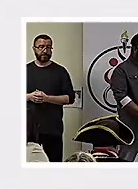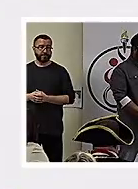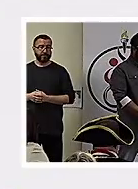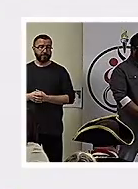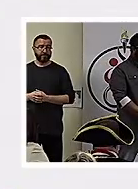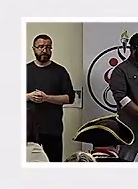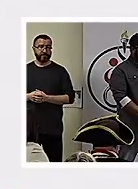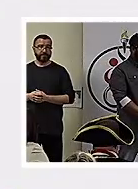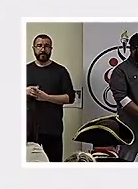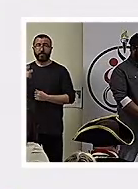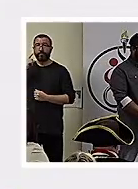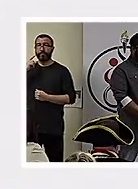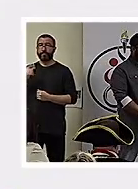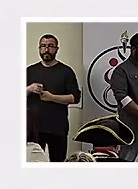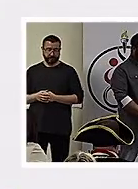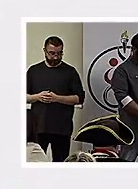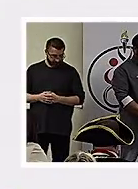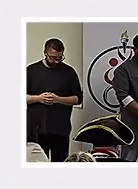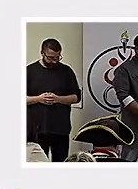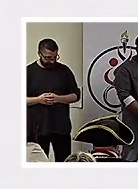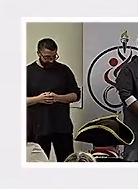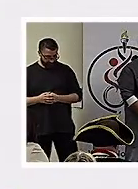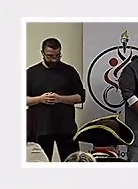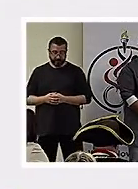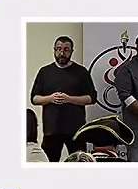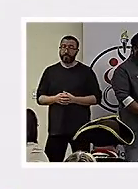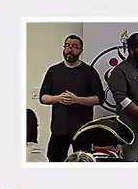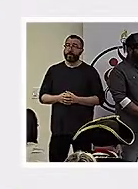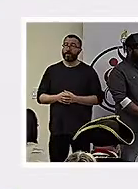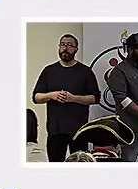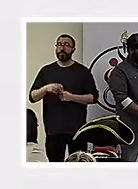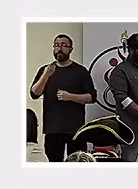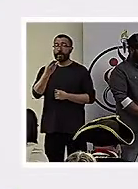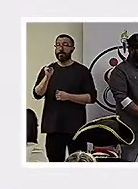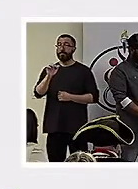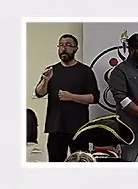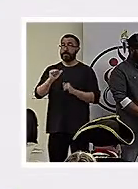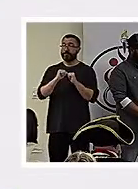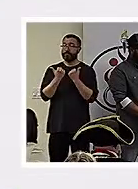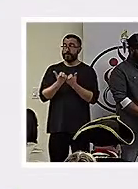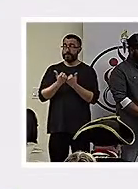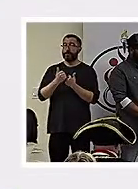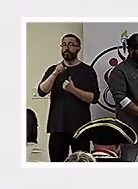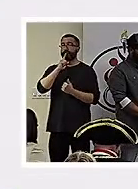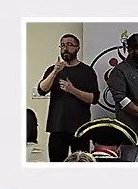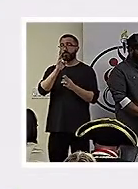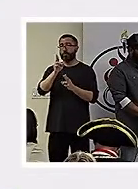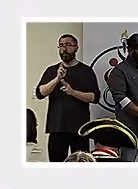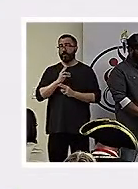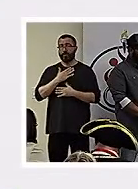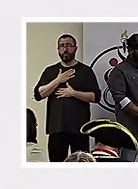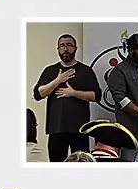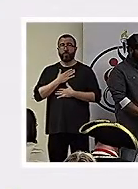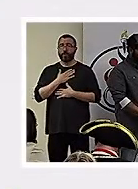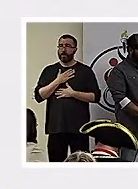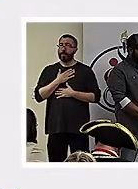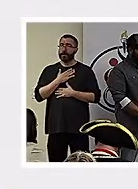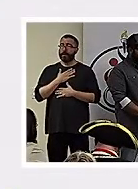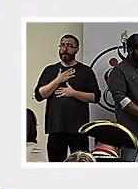On behalf of the Halifax Malayali Association, it's a profound honor to accept the